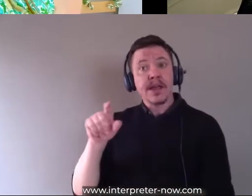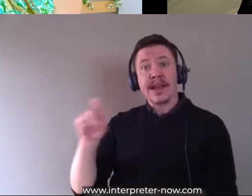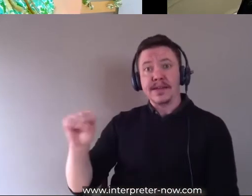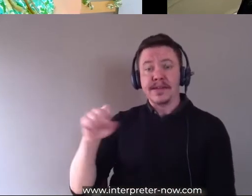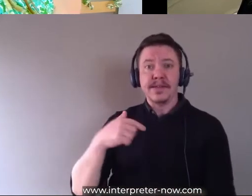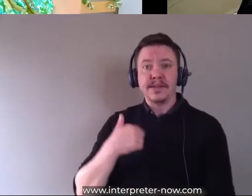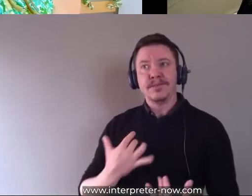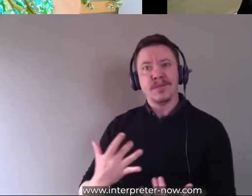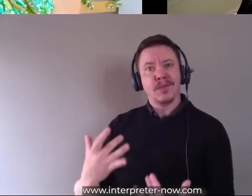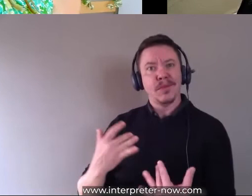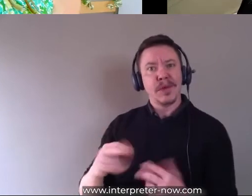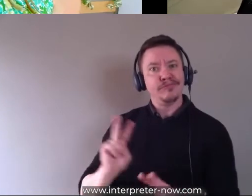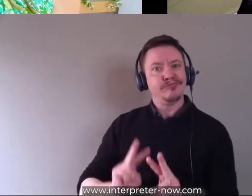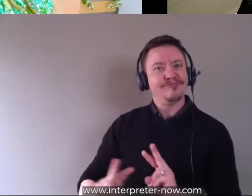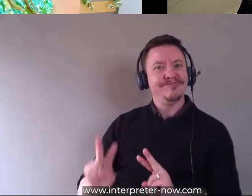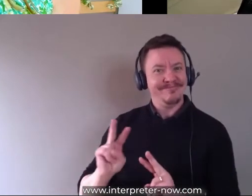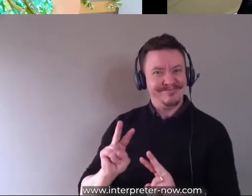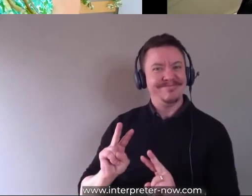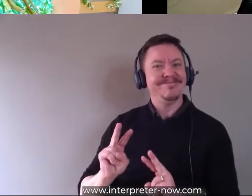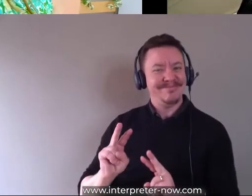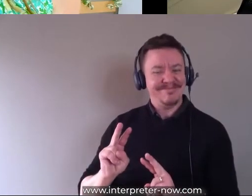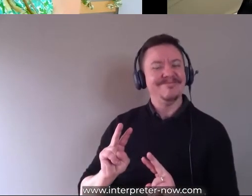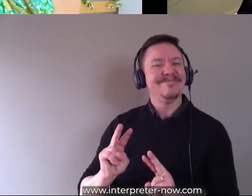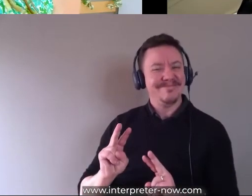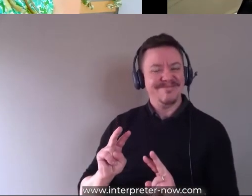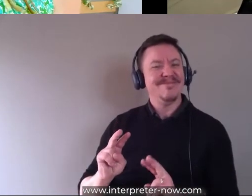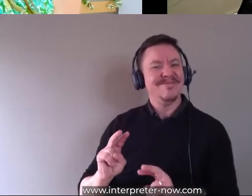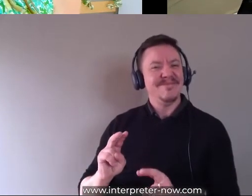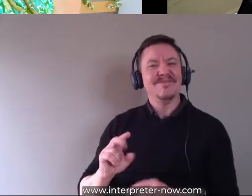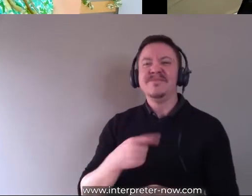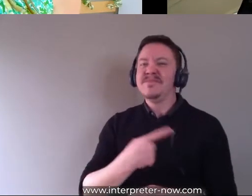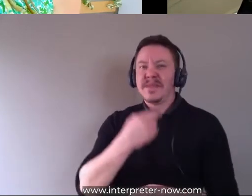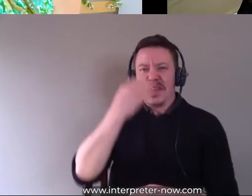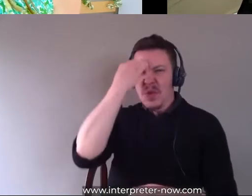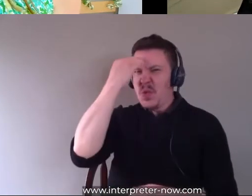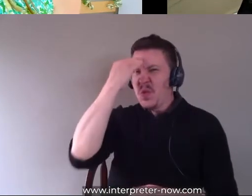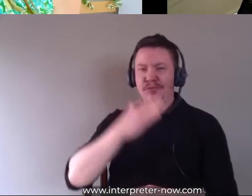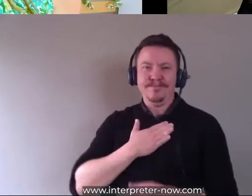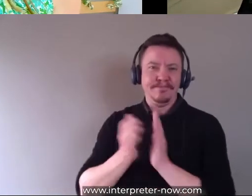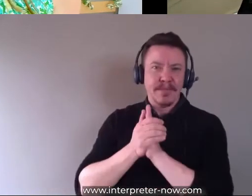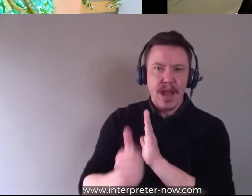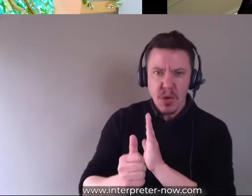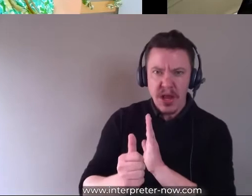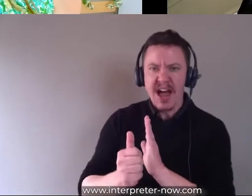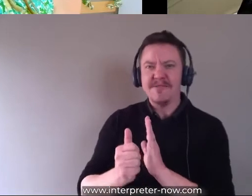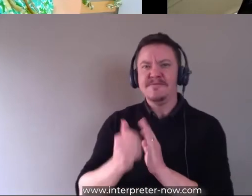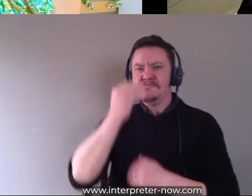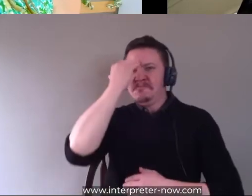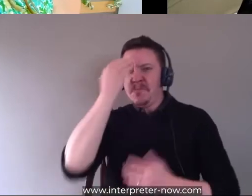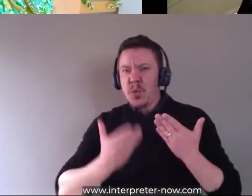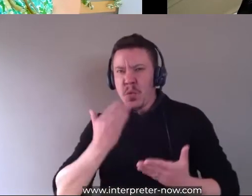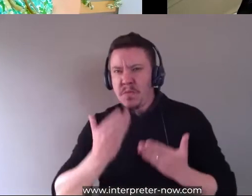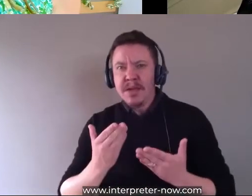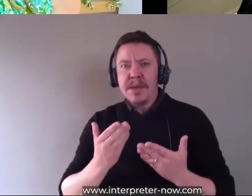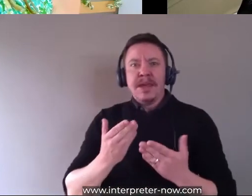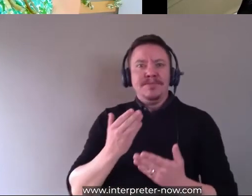been waiting and watching. He knew what I was capable of. He knew what he thought was maybe off or wrong about the